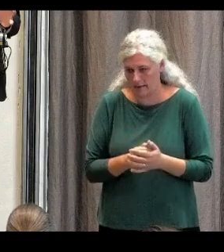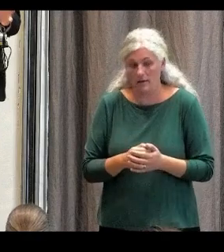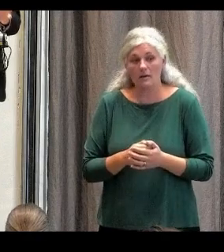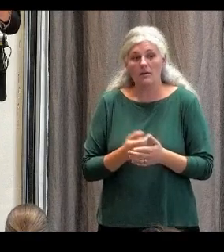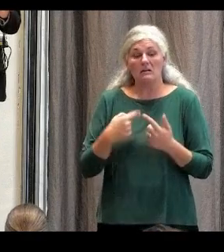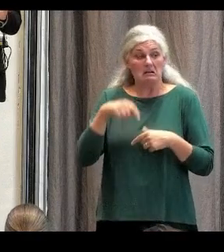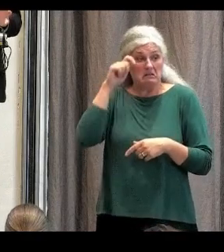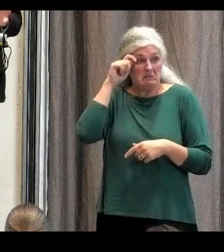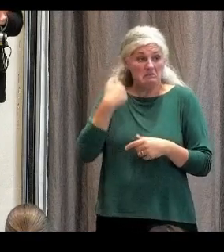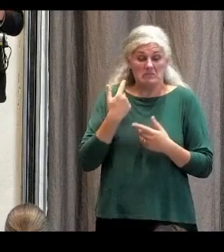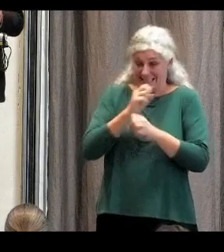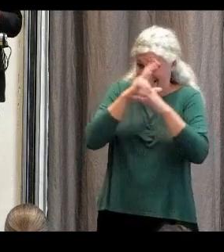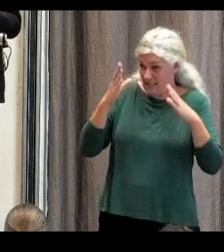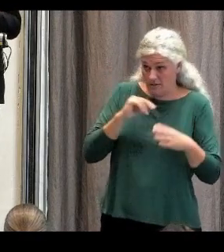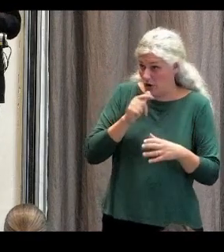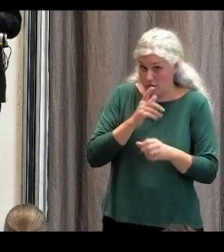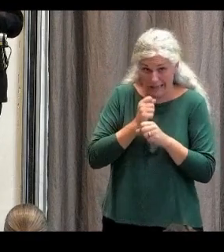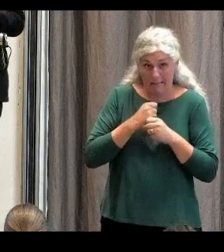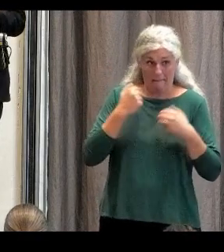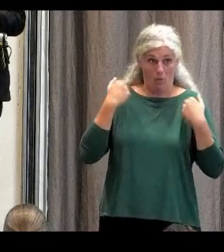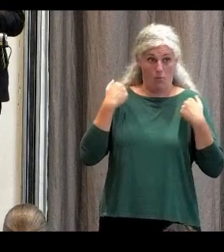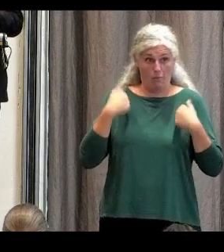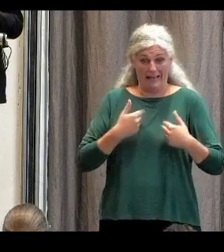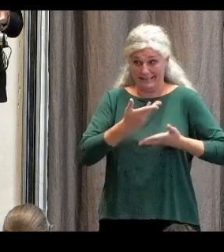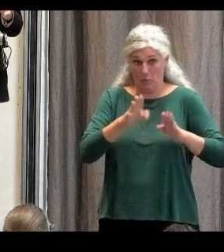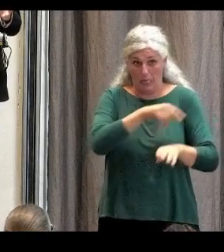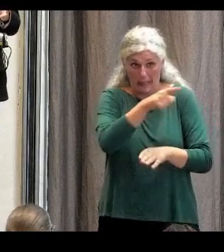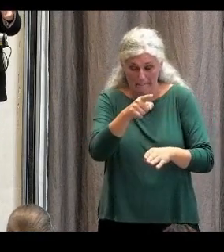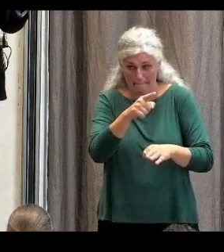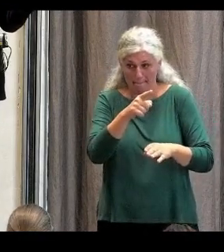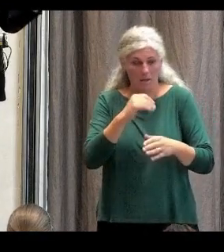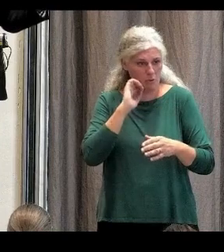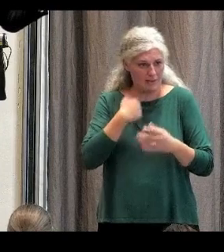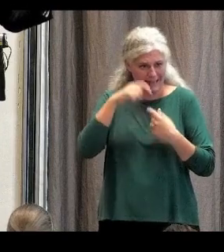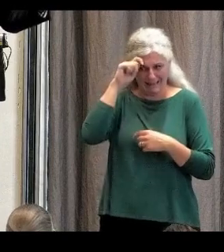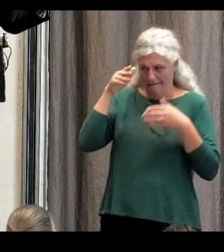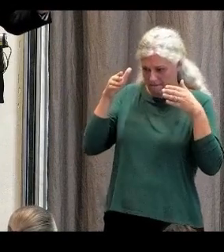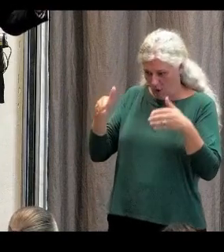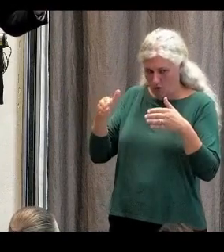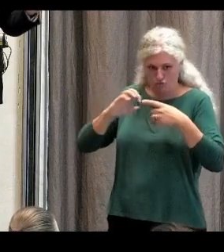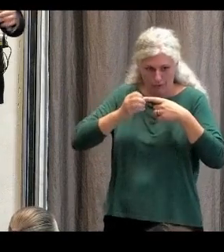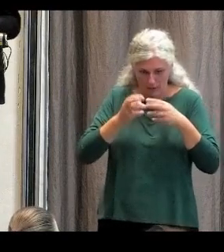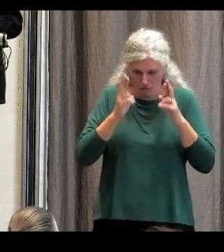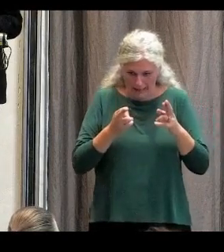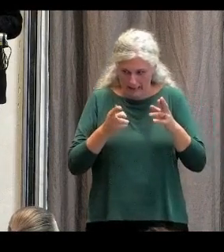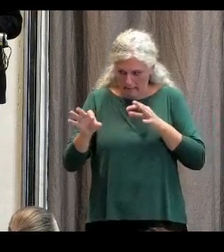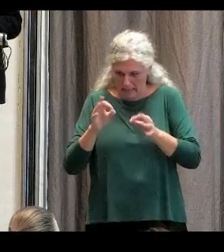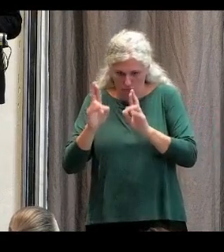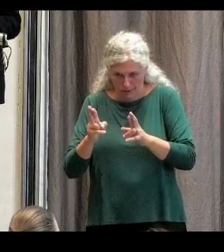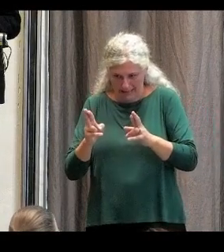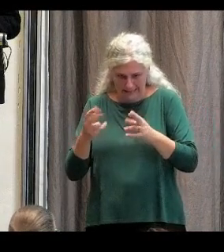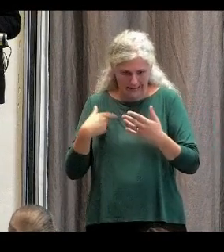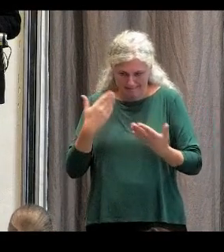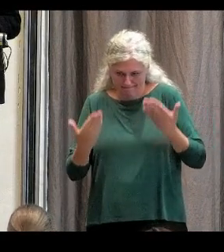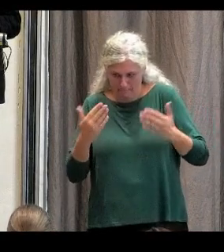think it's clear that we've not been talking to men about this as much, because I think we've been just focused so much on trying to get it right in women, but it's